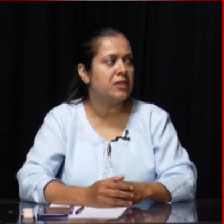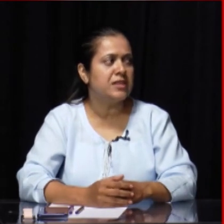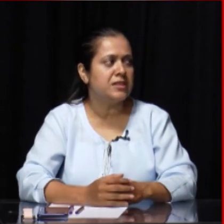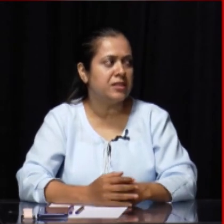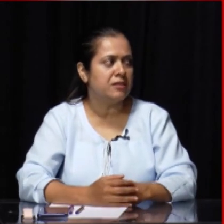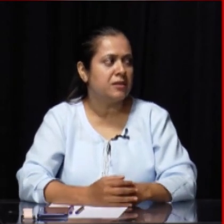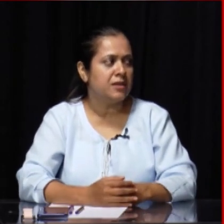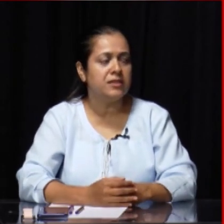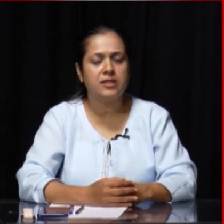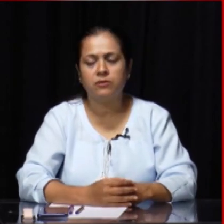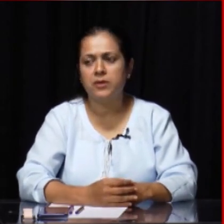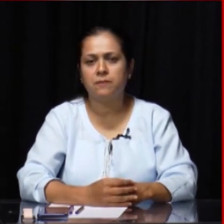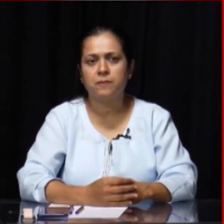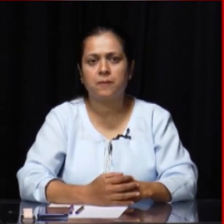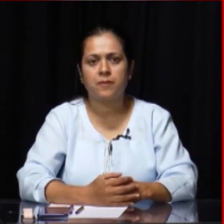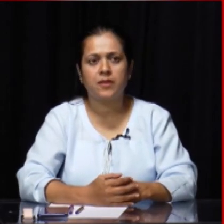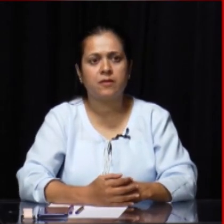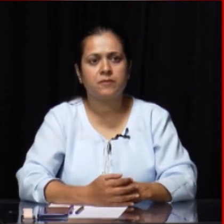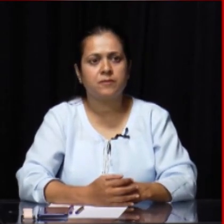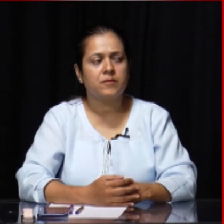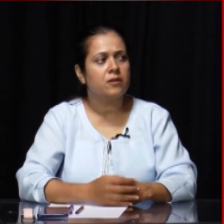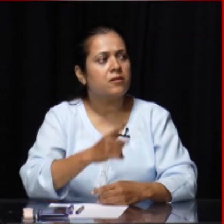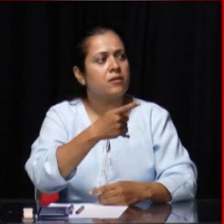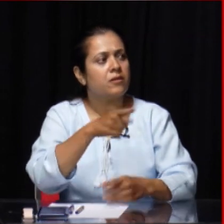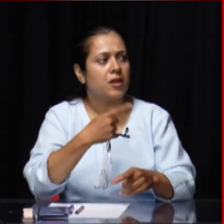up more generally and easily for me. What about Gaurish? Lip reading?